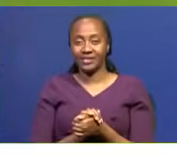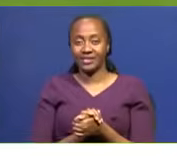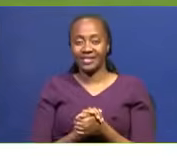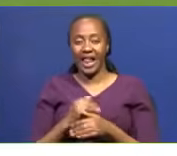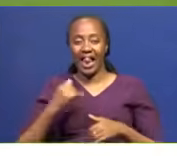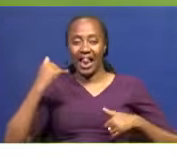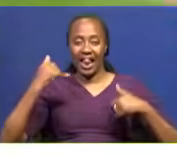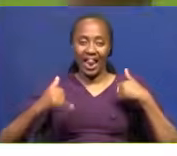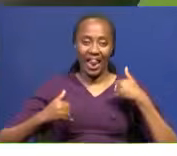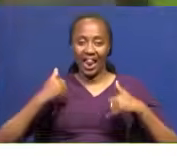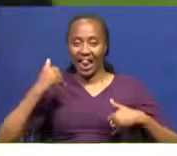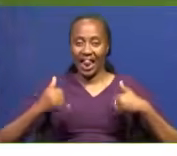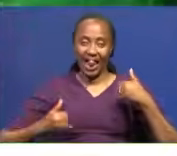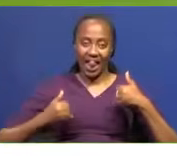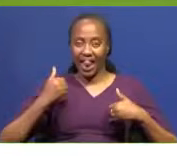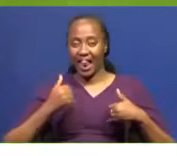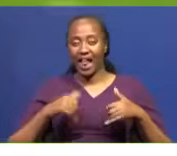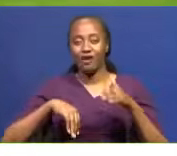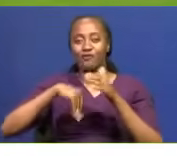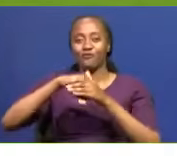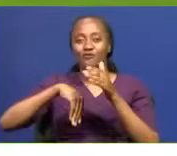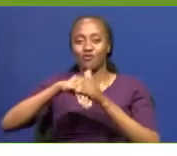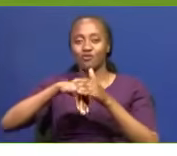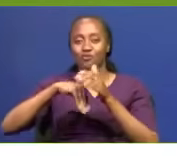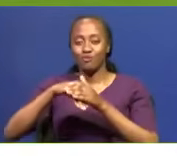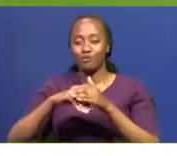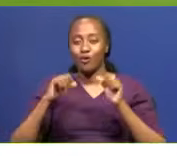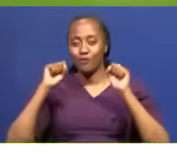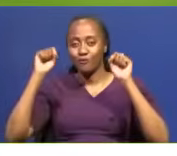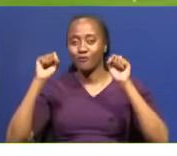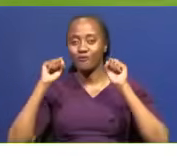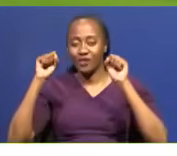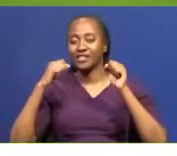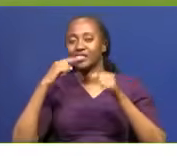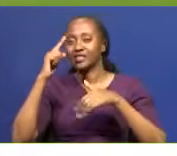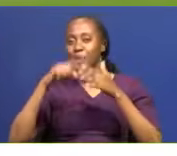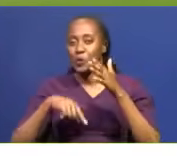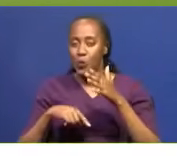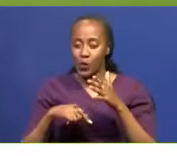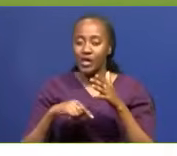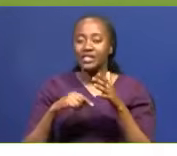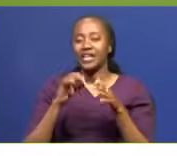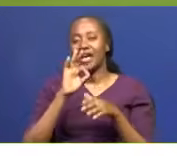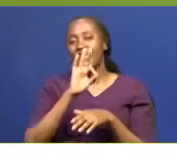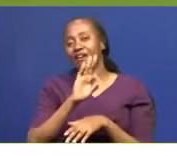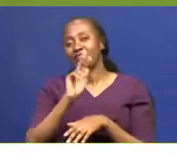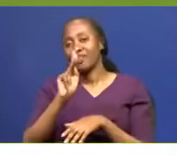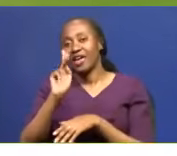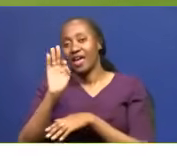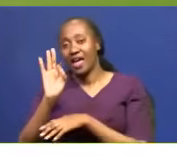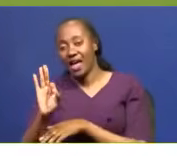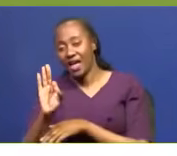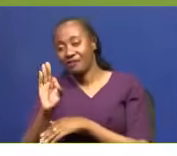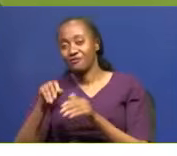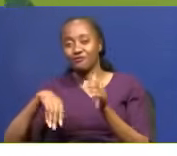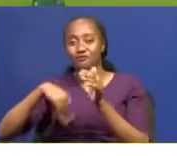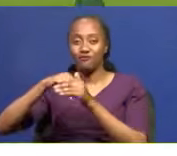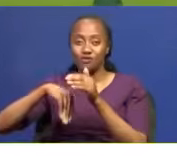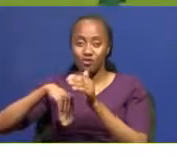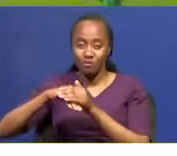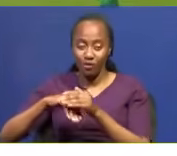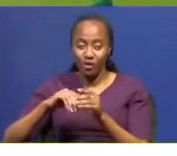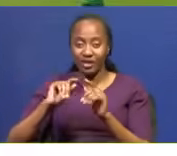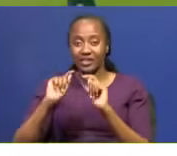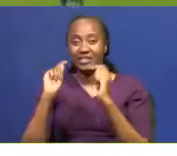Excitement is building up as football fans across the country get ready for the kickoff of this season's FKF Premier League, which is set to commence